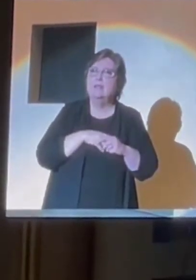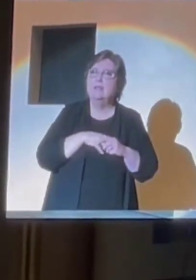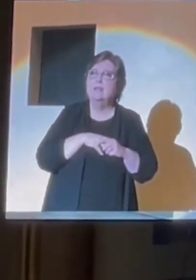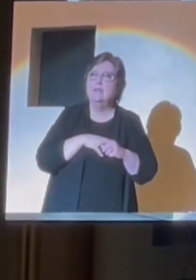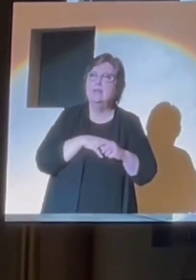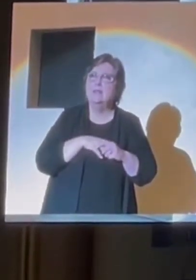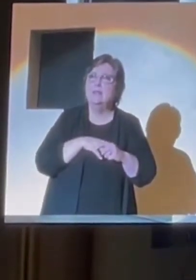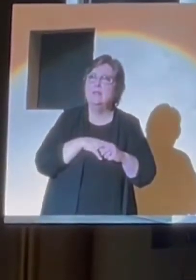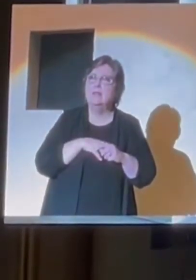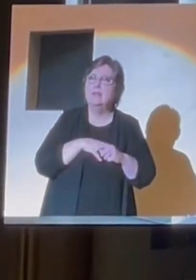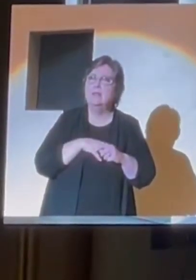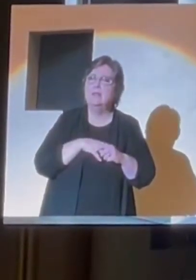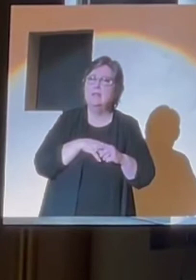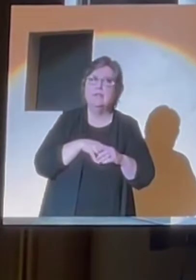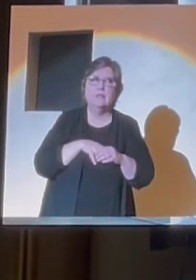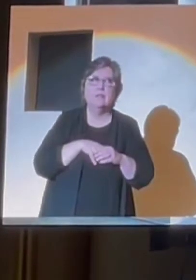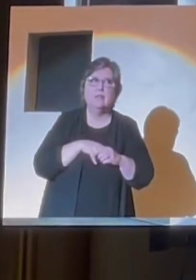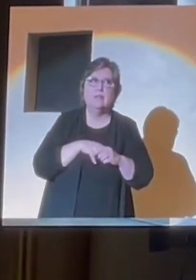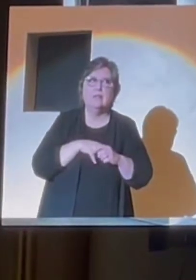Norm called me one day